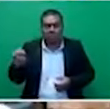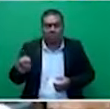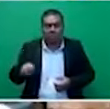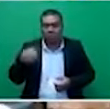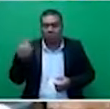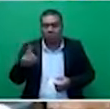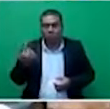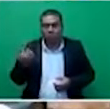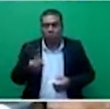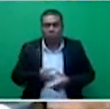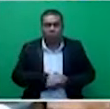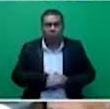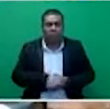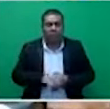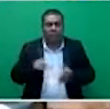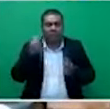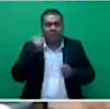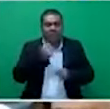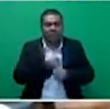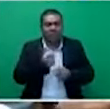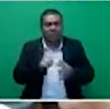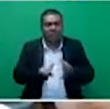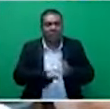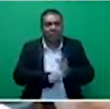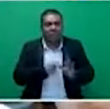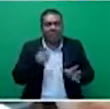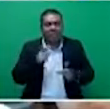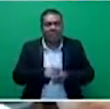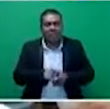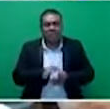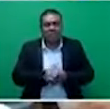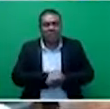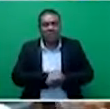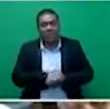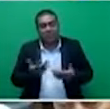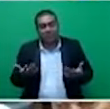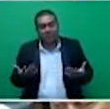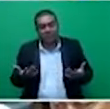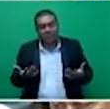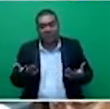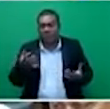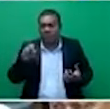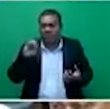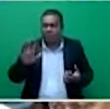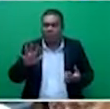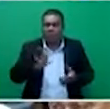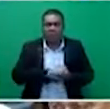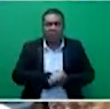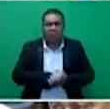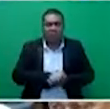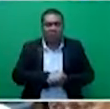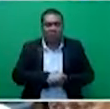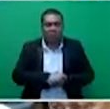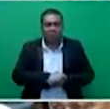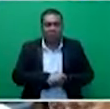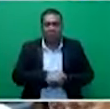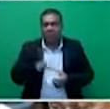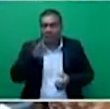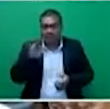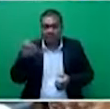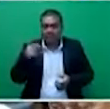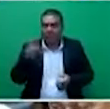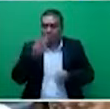actually is Gerard Silliot. He was declared bankrupt. He had 5 pending bench warrants issued against him. Yet they